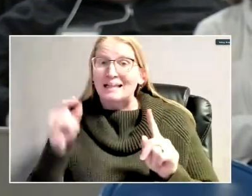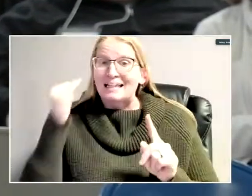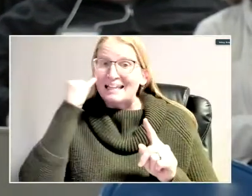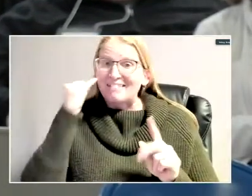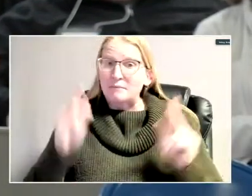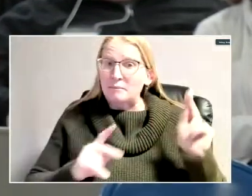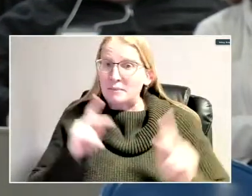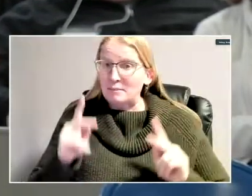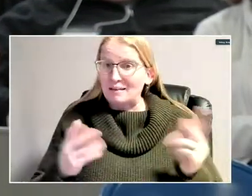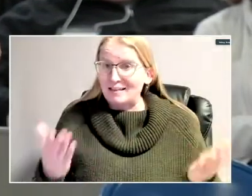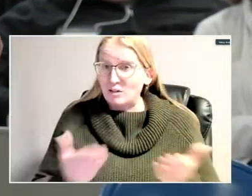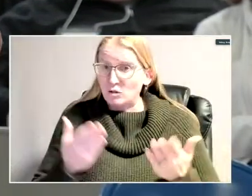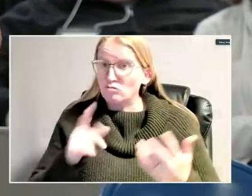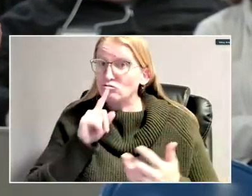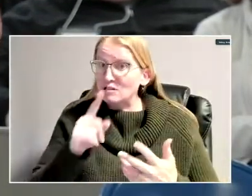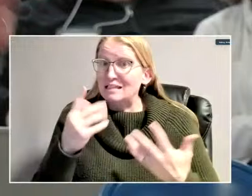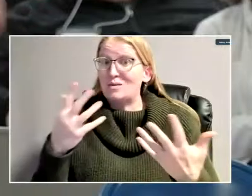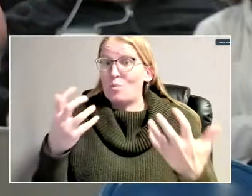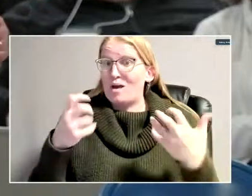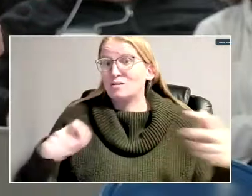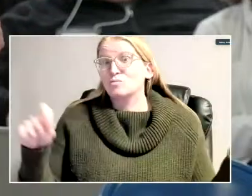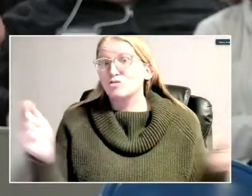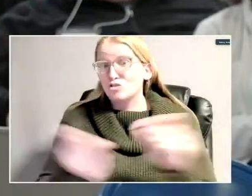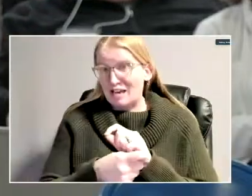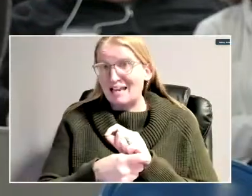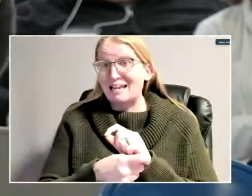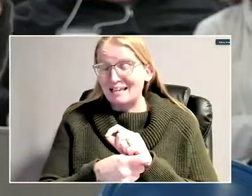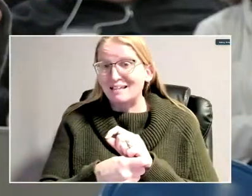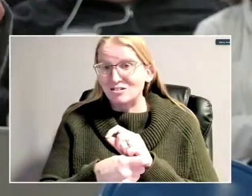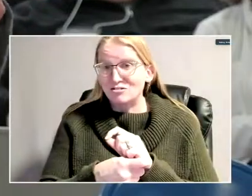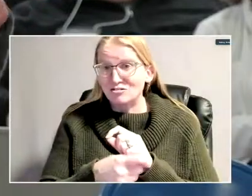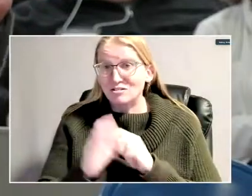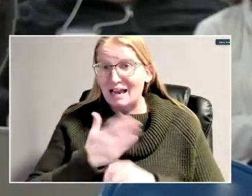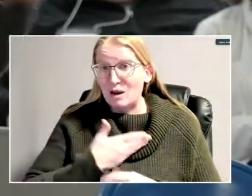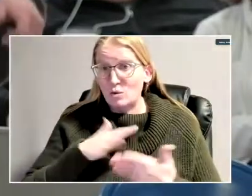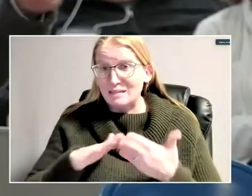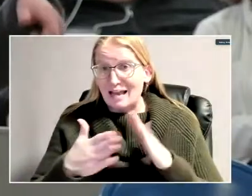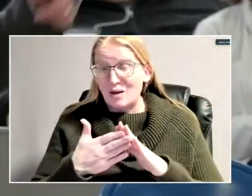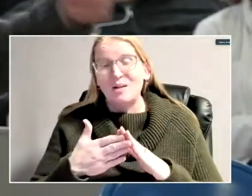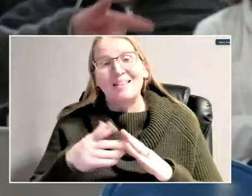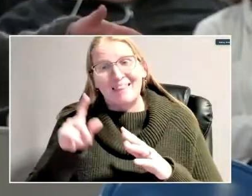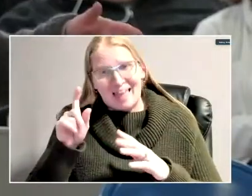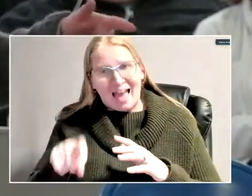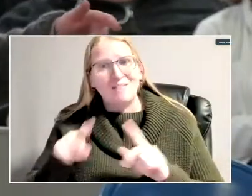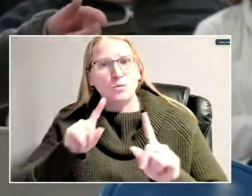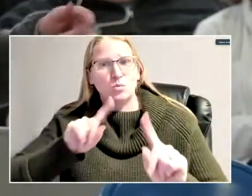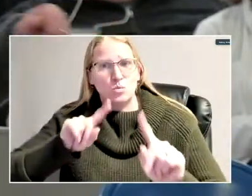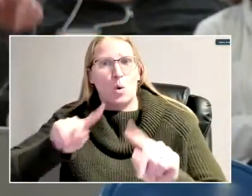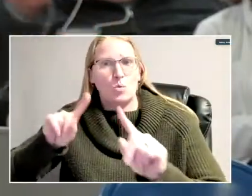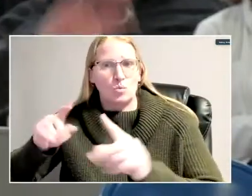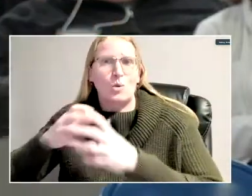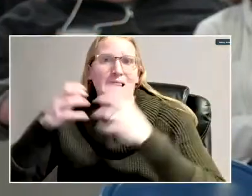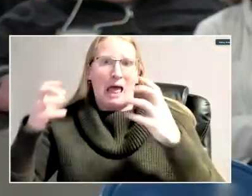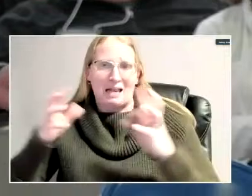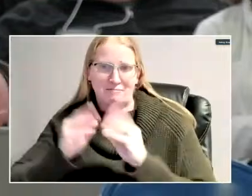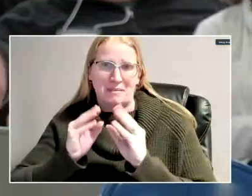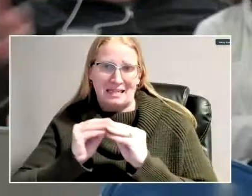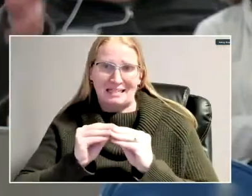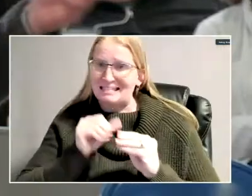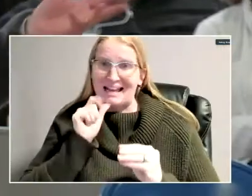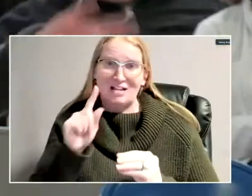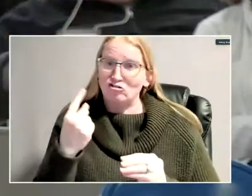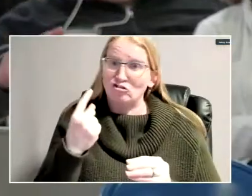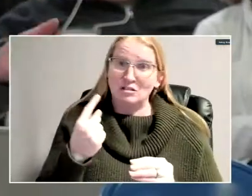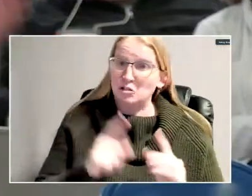know substan of change they have to go to not just this meeting but a lot of other meetings Lots